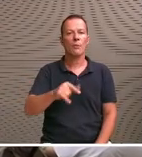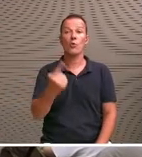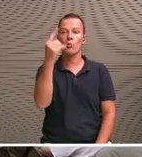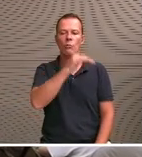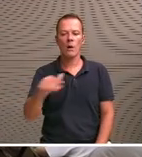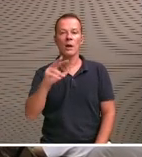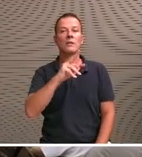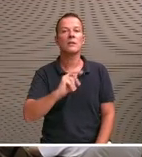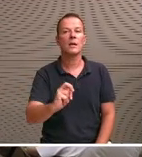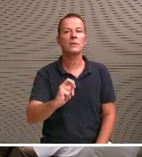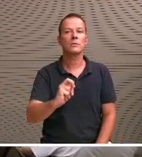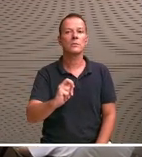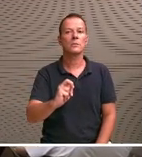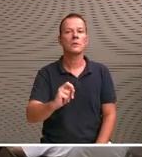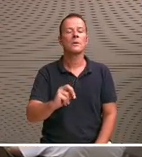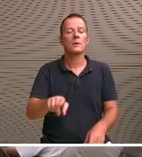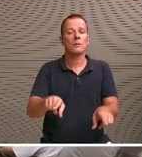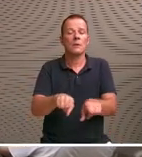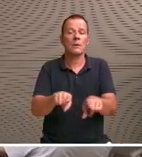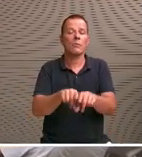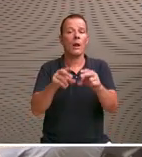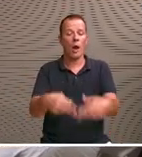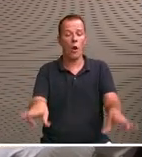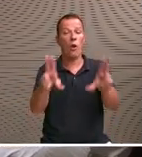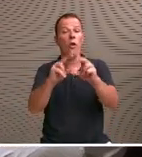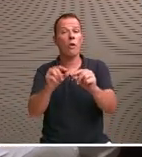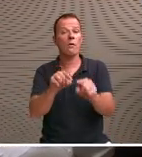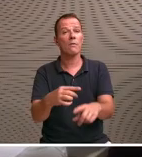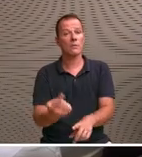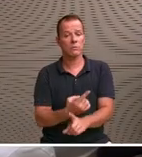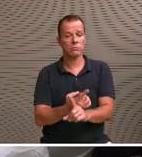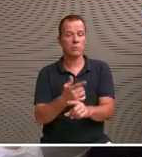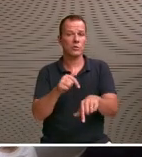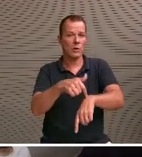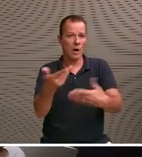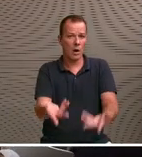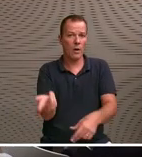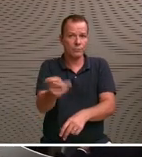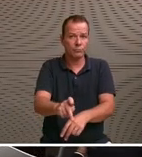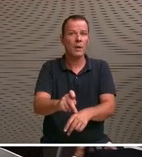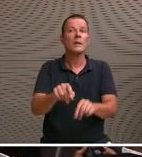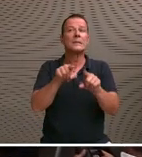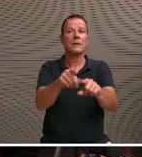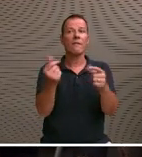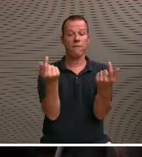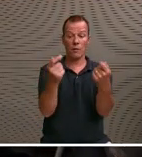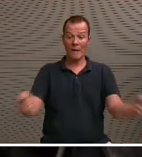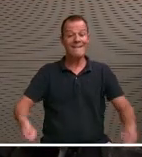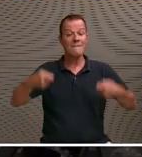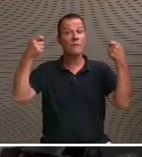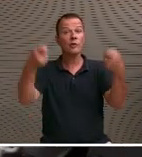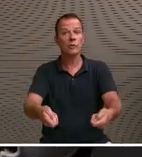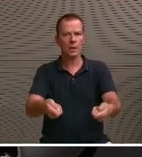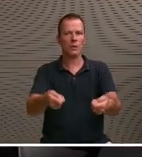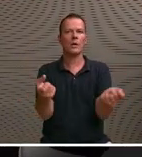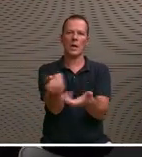and additive to today. And that capital is going to need to be invested right across our economy, across sectors and